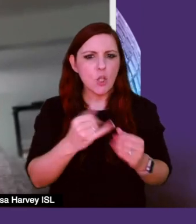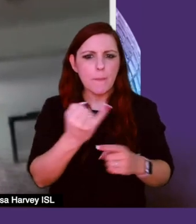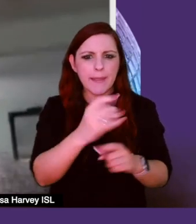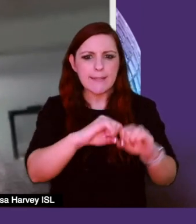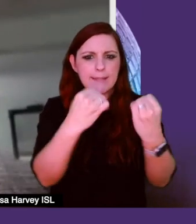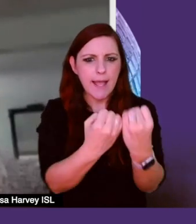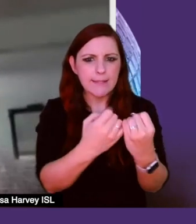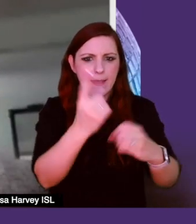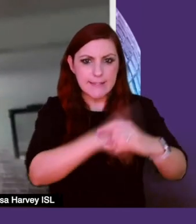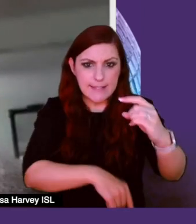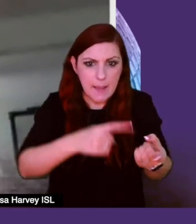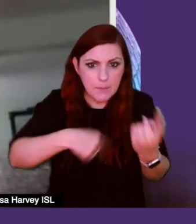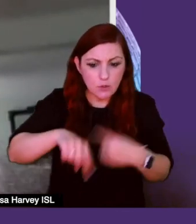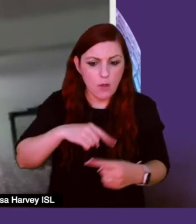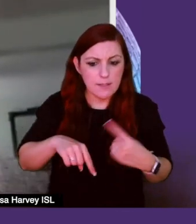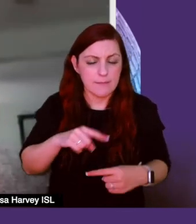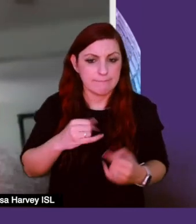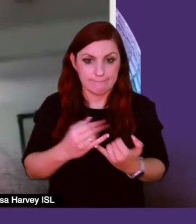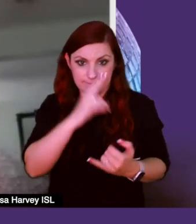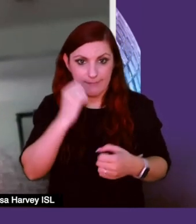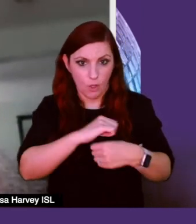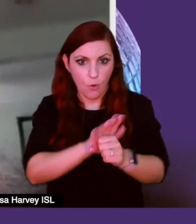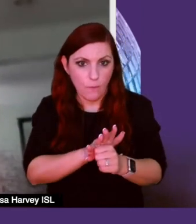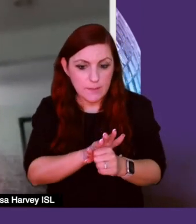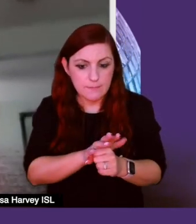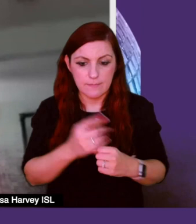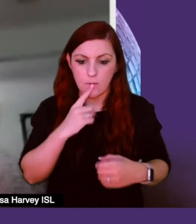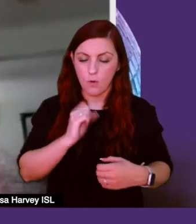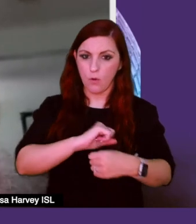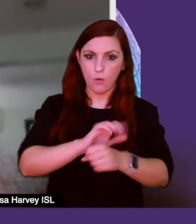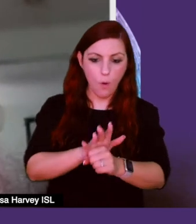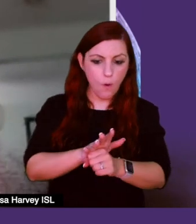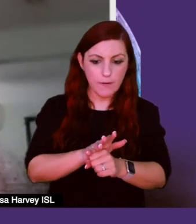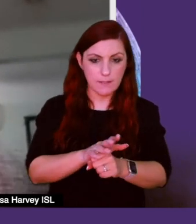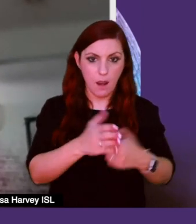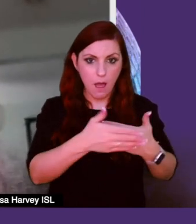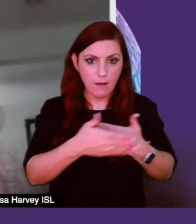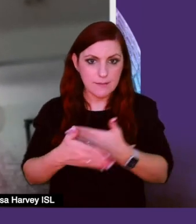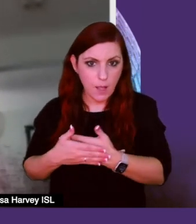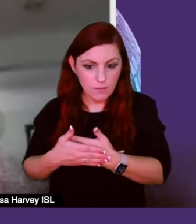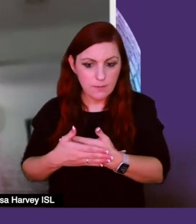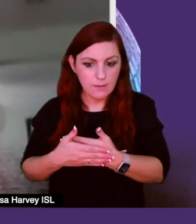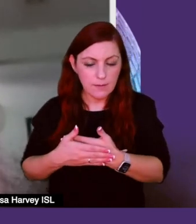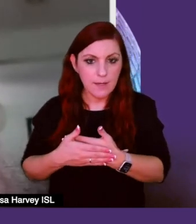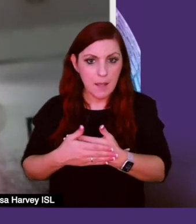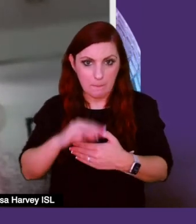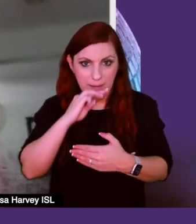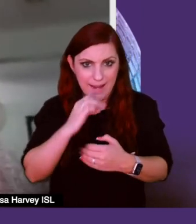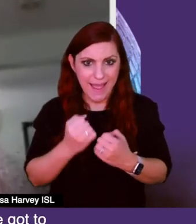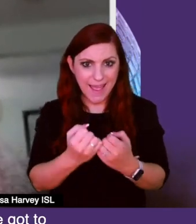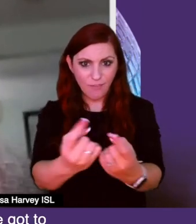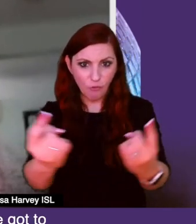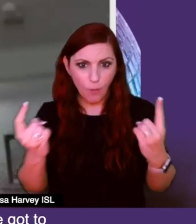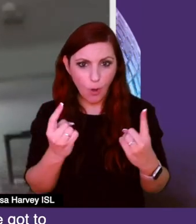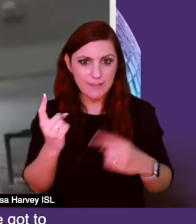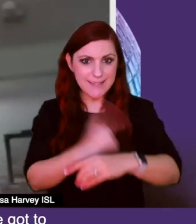factor, I think I'll bring you all up to COVID. And COVID is very interesting because lockdown disabled everybody.